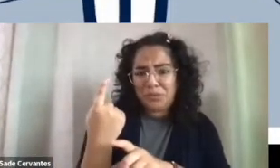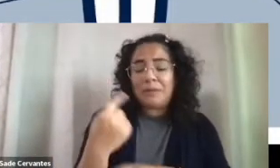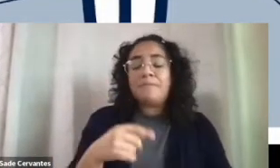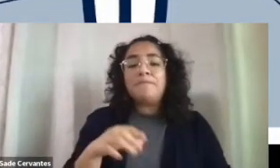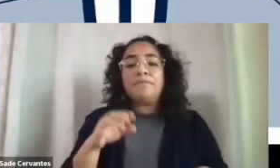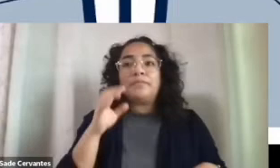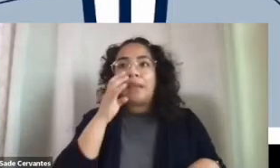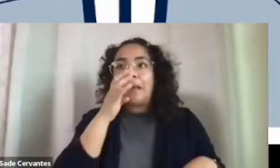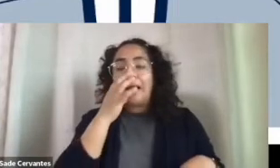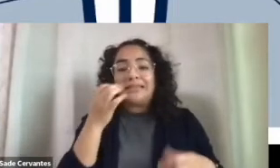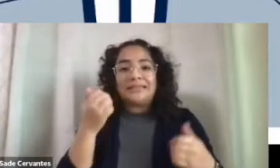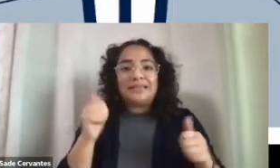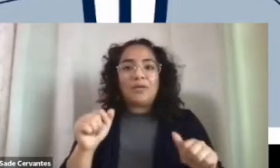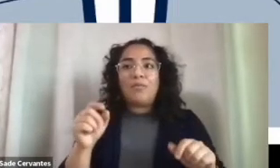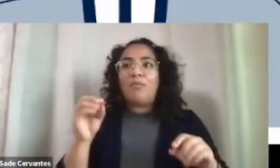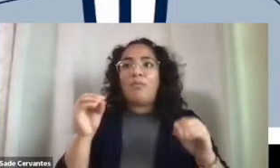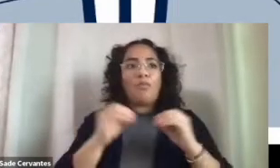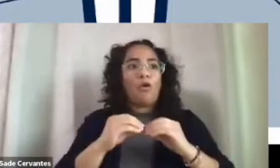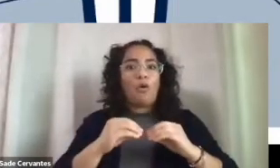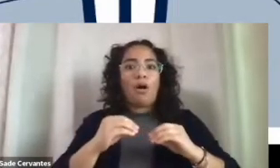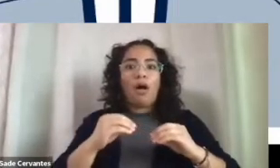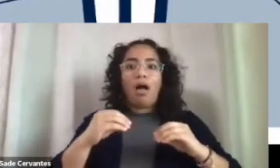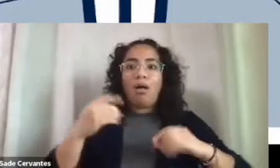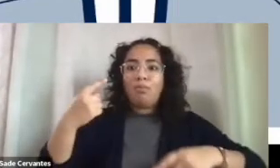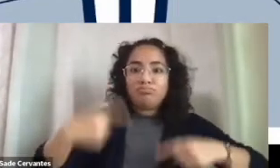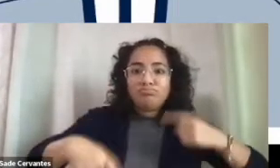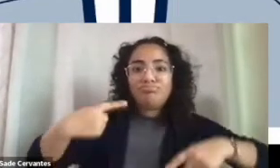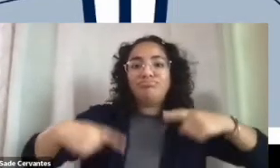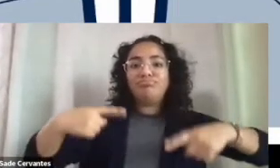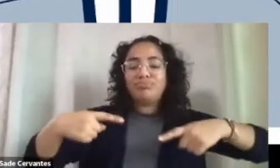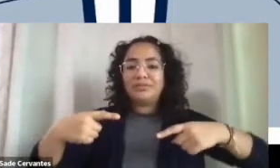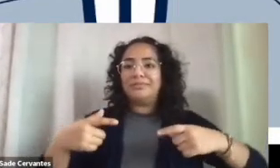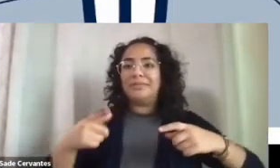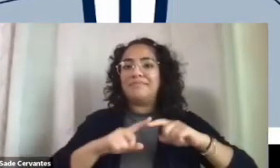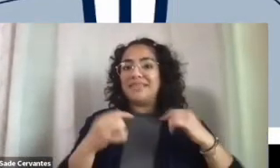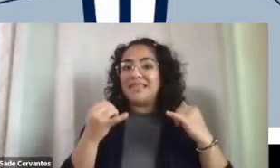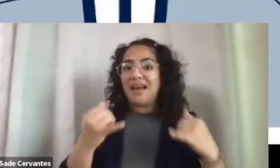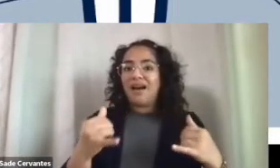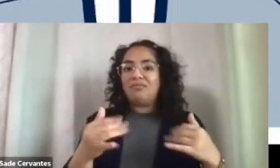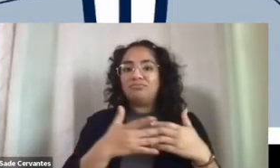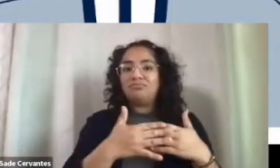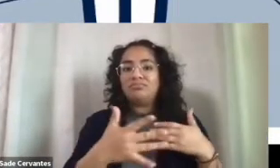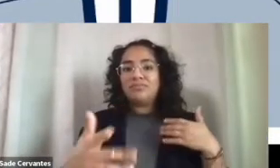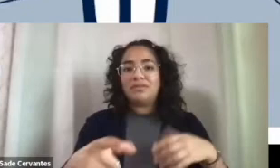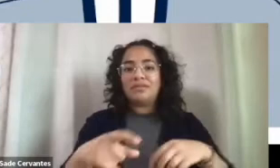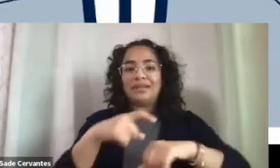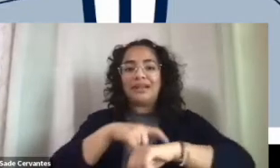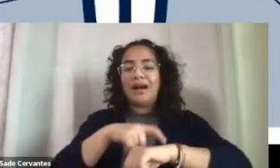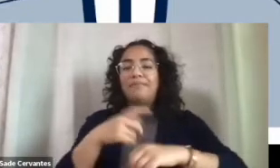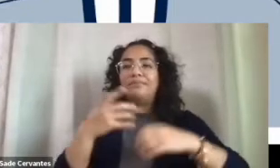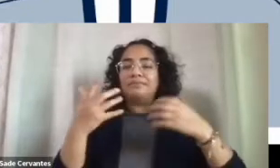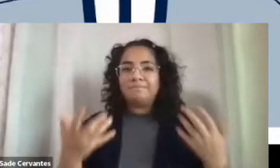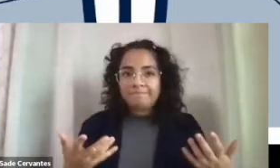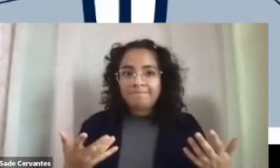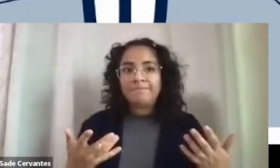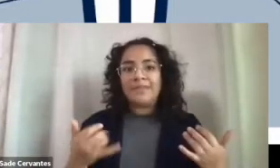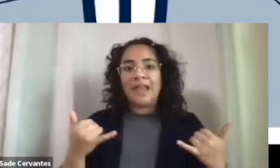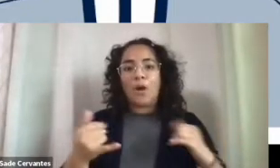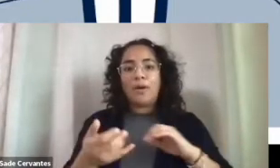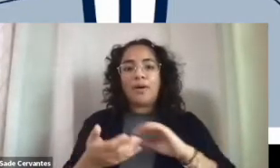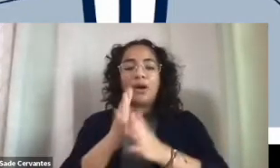more controversy around this. I think that fortunately over time, this has become a more